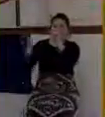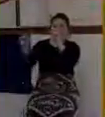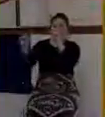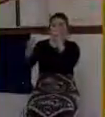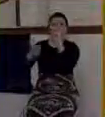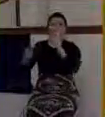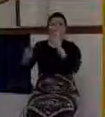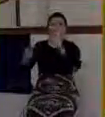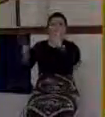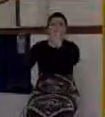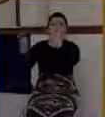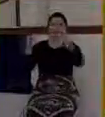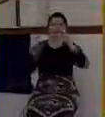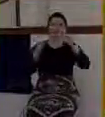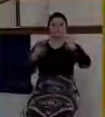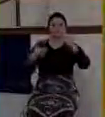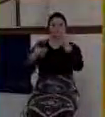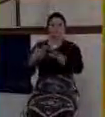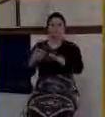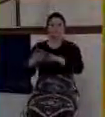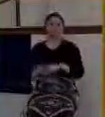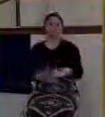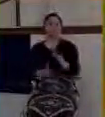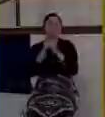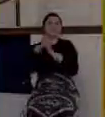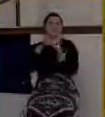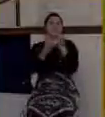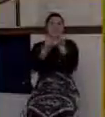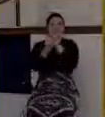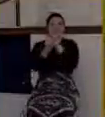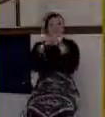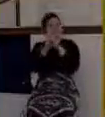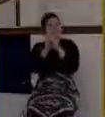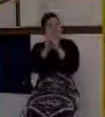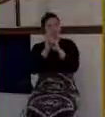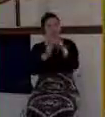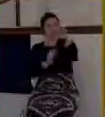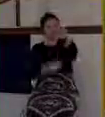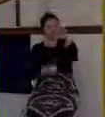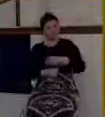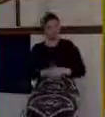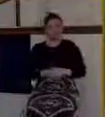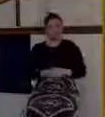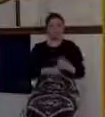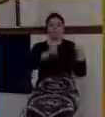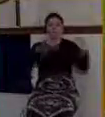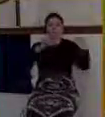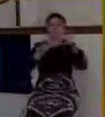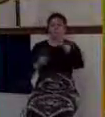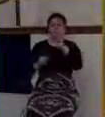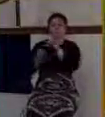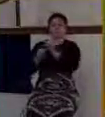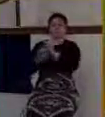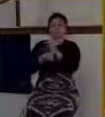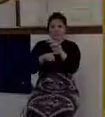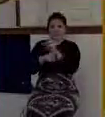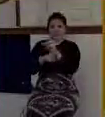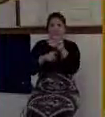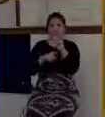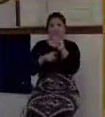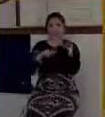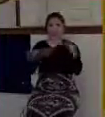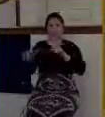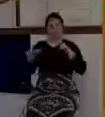one did this better than our Lord Jesus. Throughout his earthly ministry, he was constantly being confronted by religious leaders, the